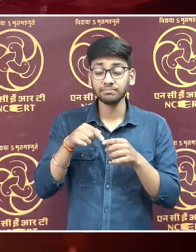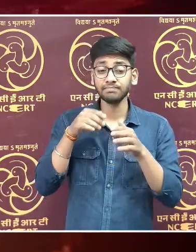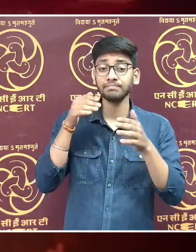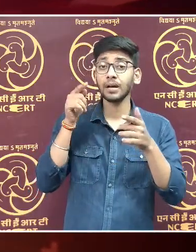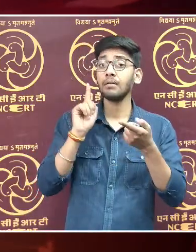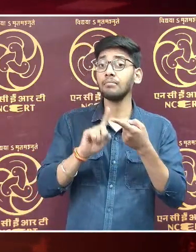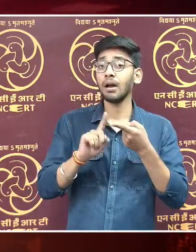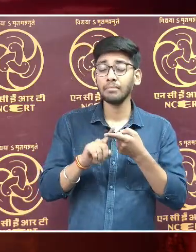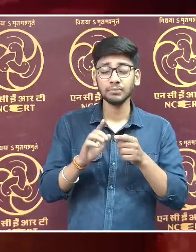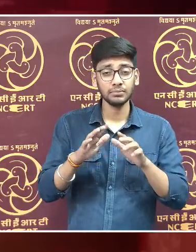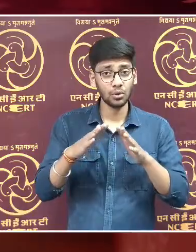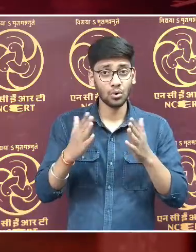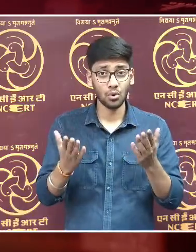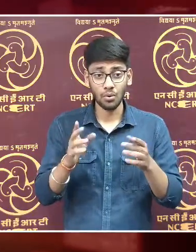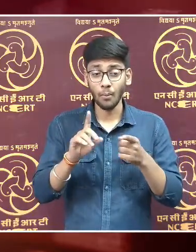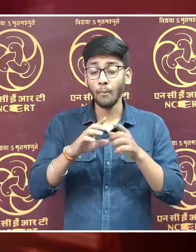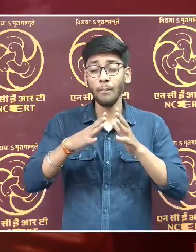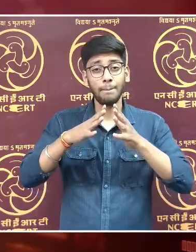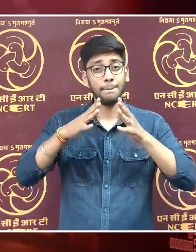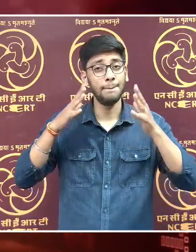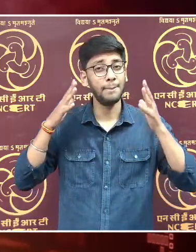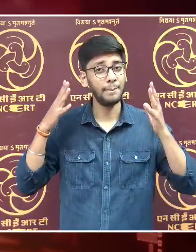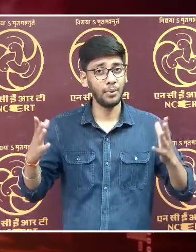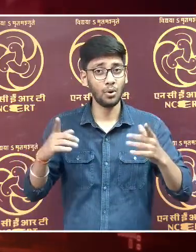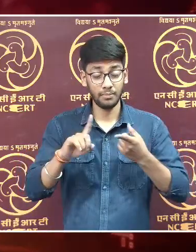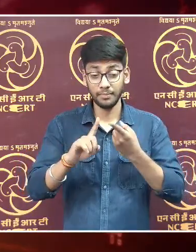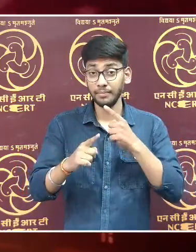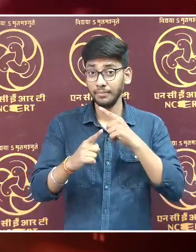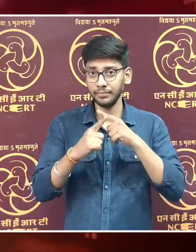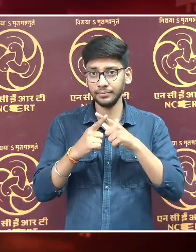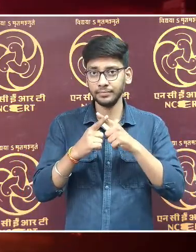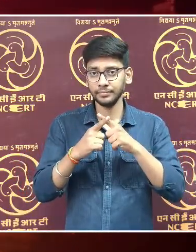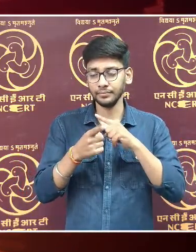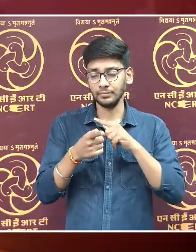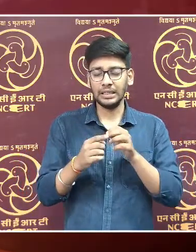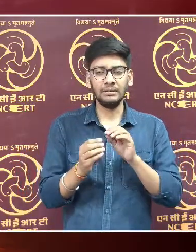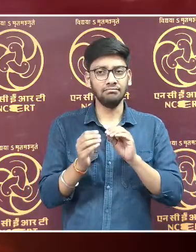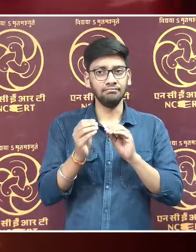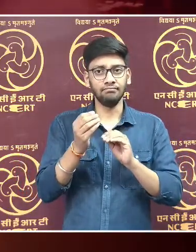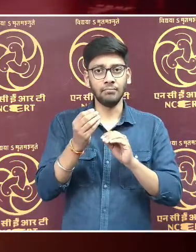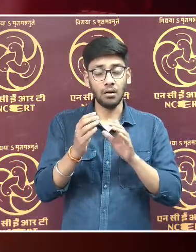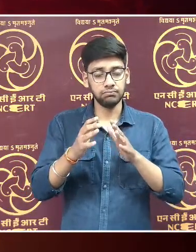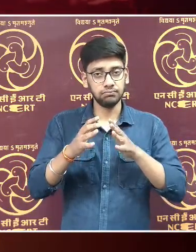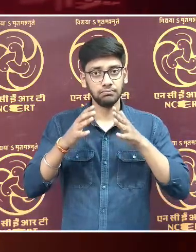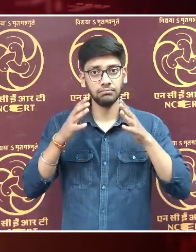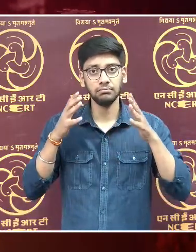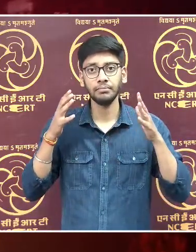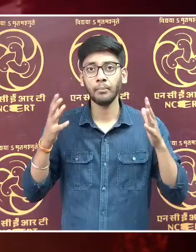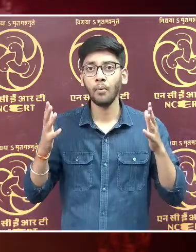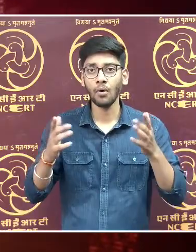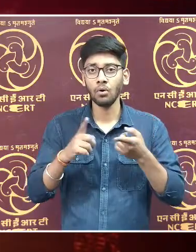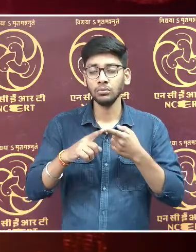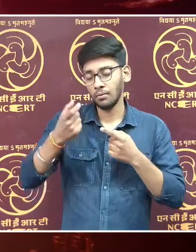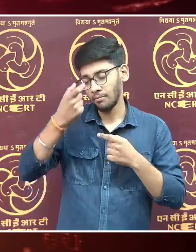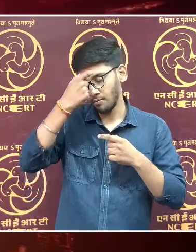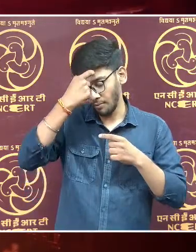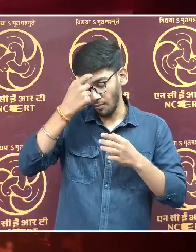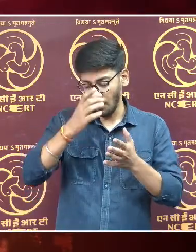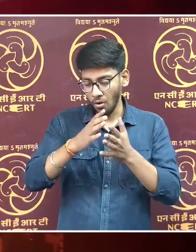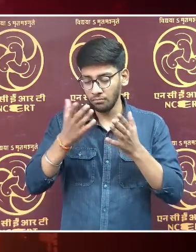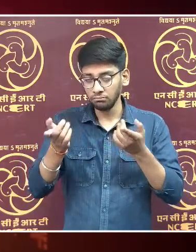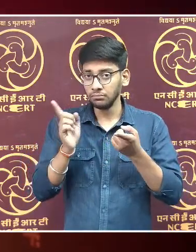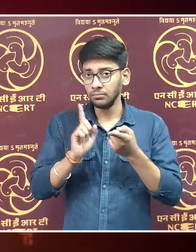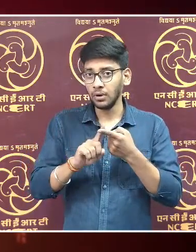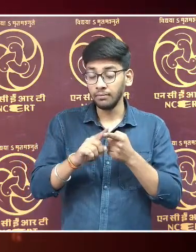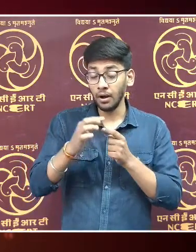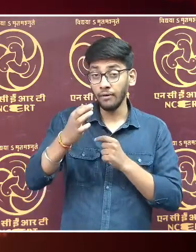up in a disorder called as auditory processing disorder. This is much severe than just having a inner ear problem, because